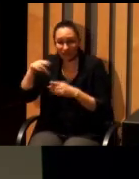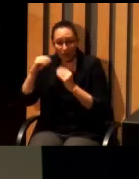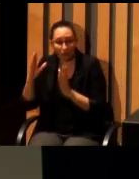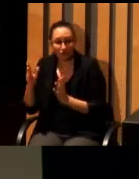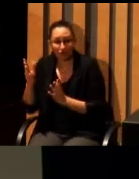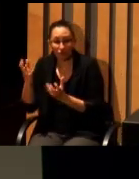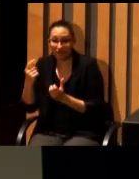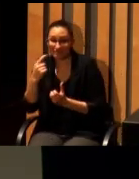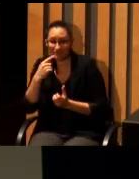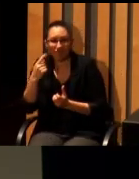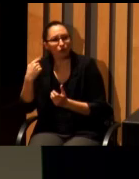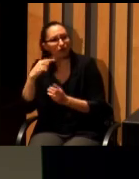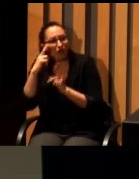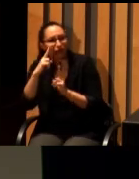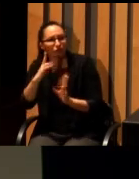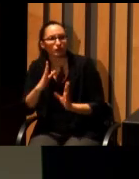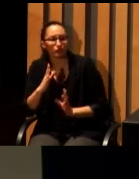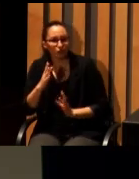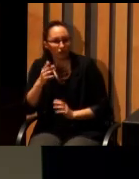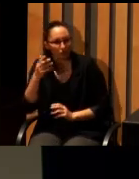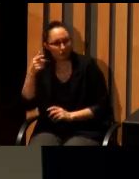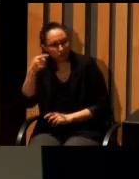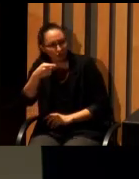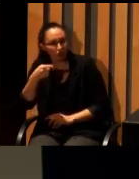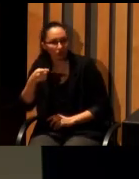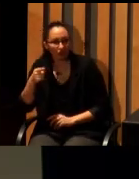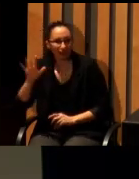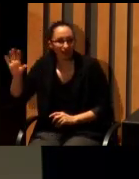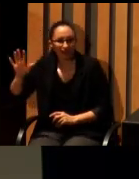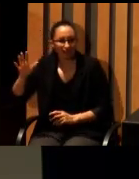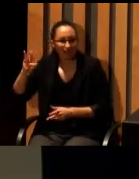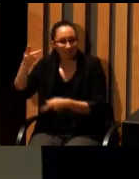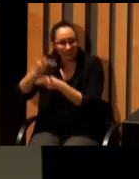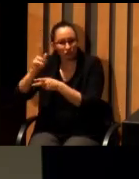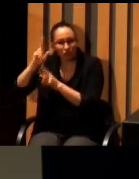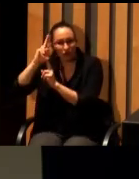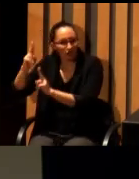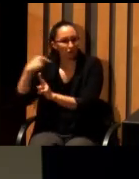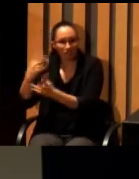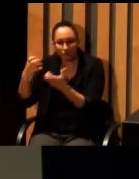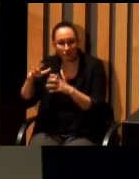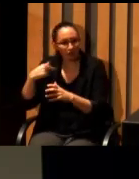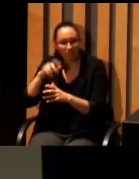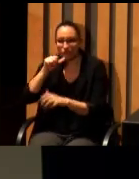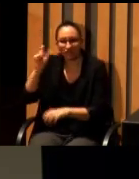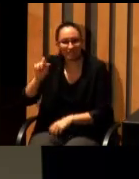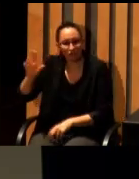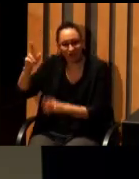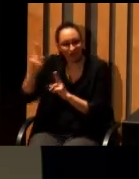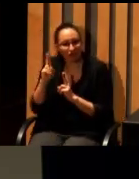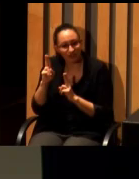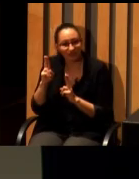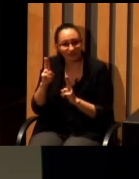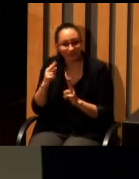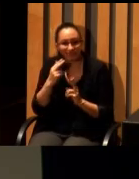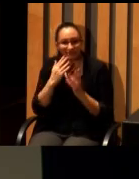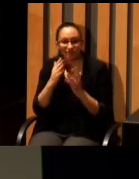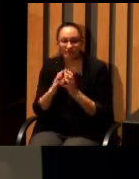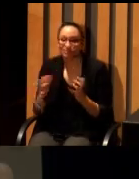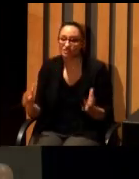back. Please, honors like that we don't need. We don't want. Thank you very much.